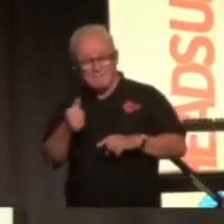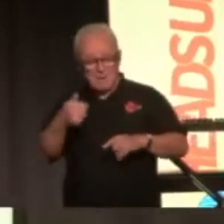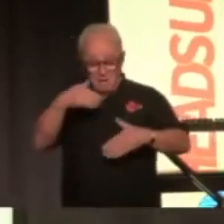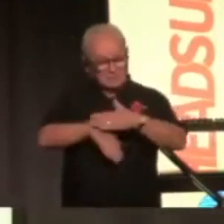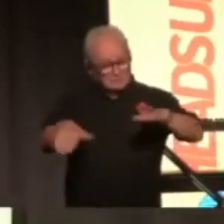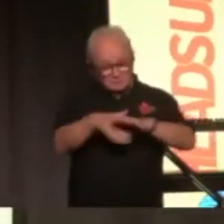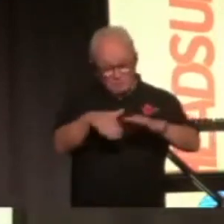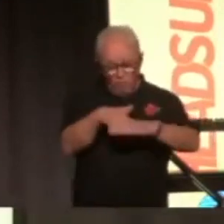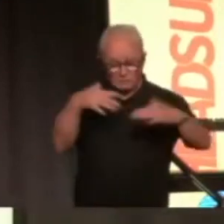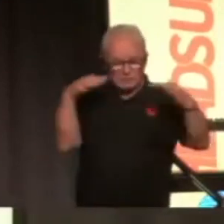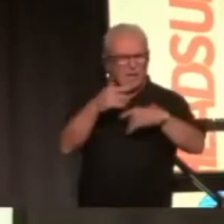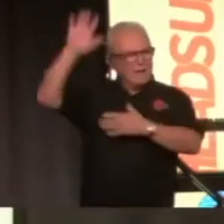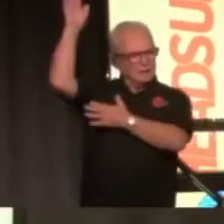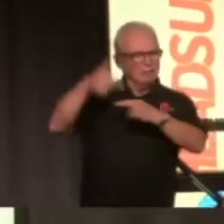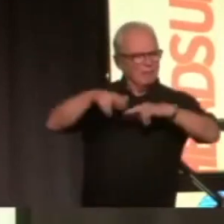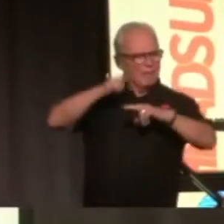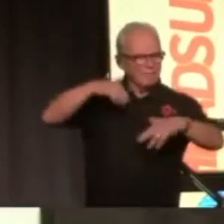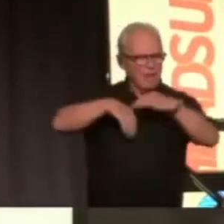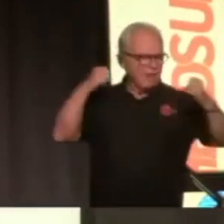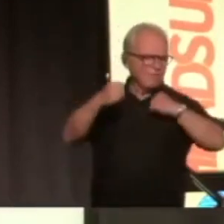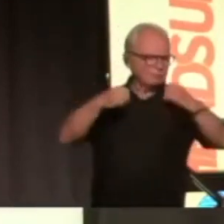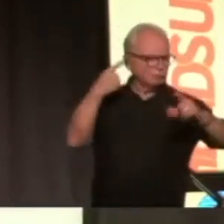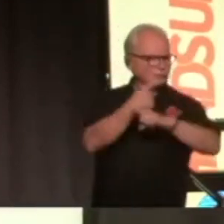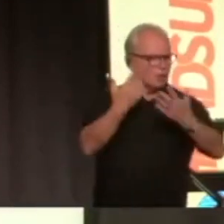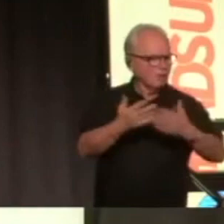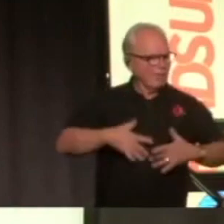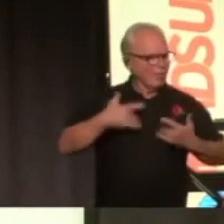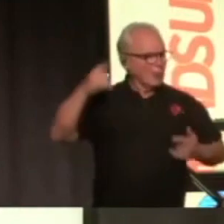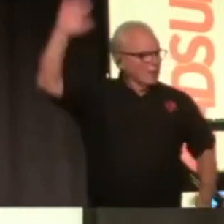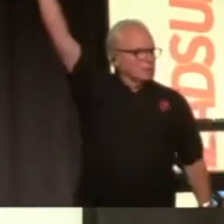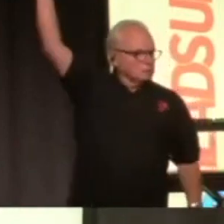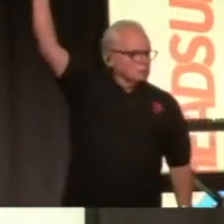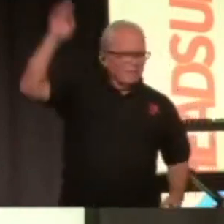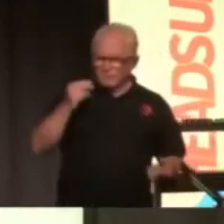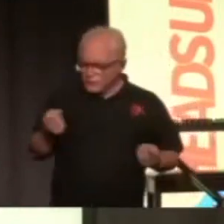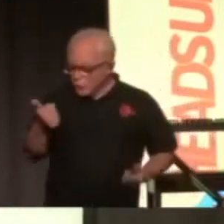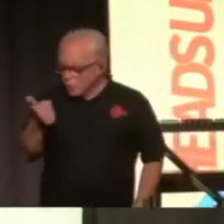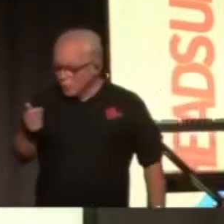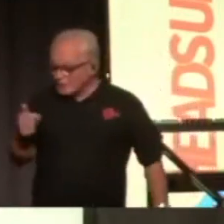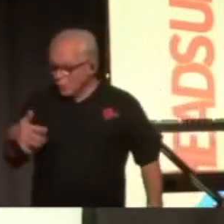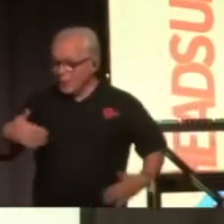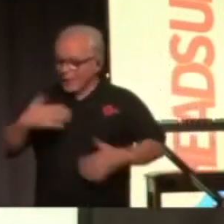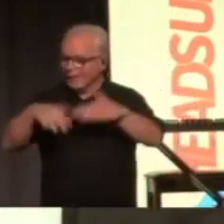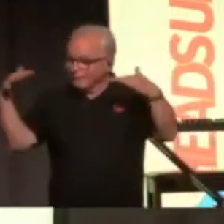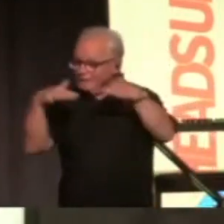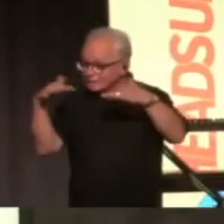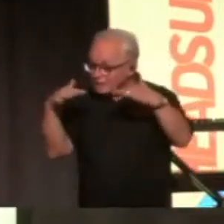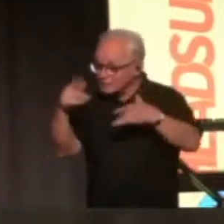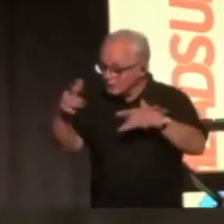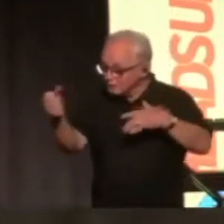fight, hands up who've been in a fight right now. Just a few. Come on, in a fight. Yeah, in a